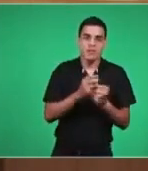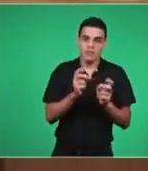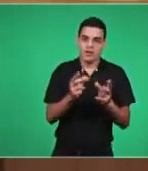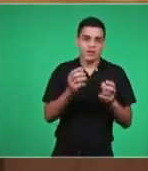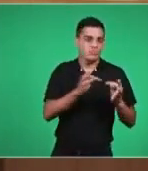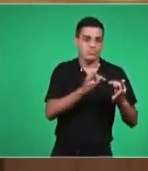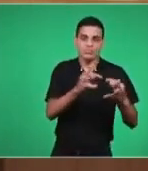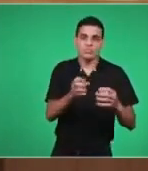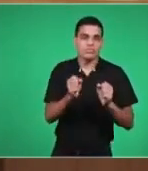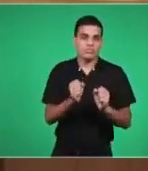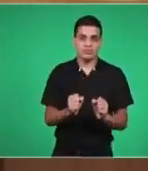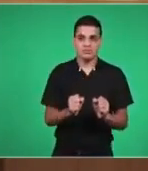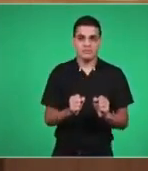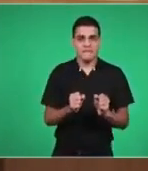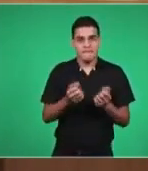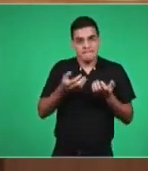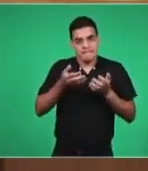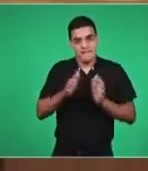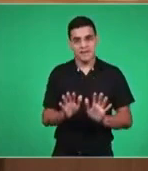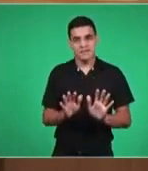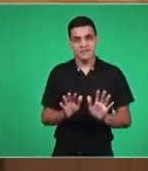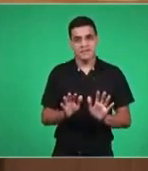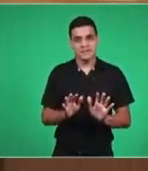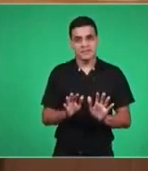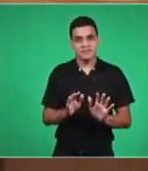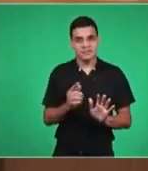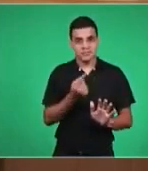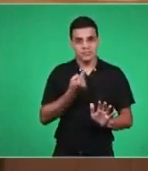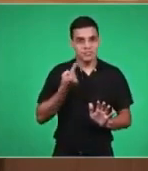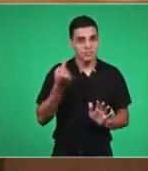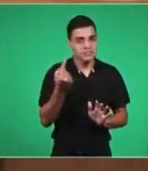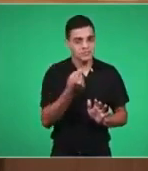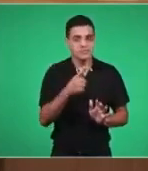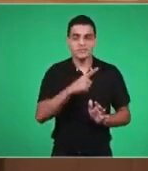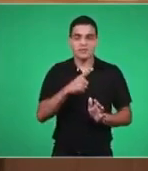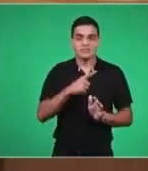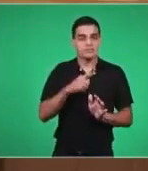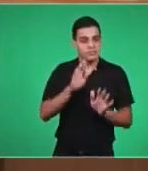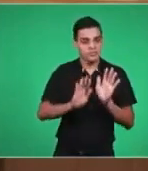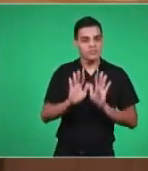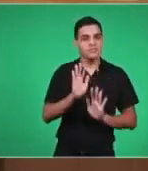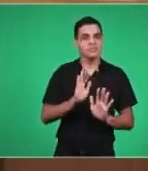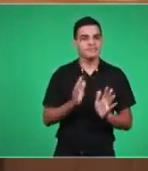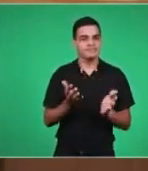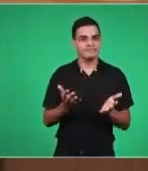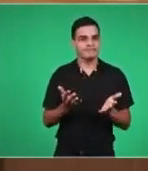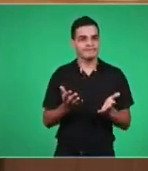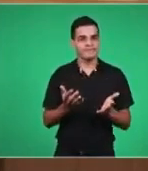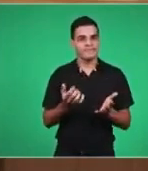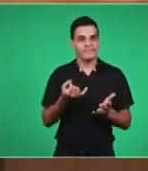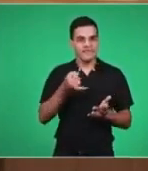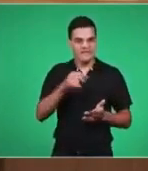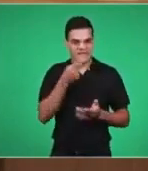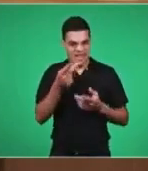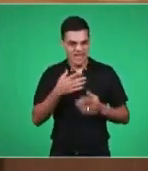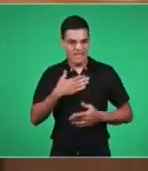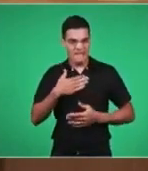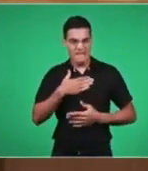that we walk in the path of the Lord. But we can't be worried about other people's walk with the Lord.